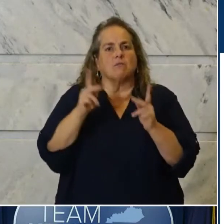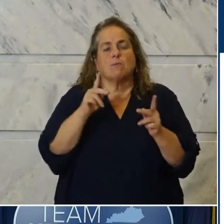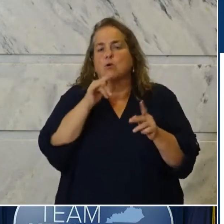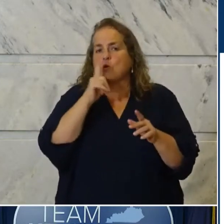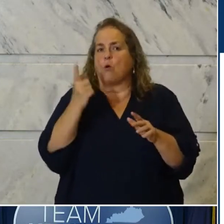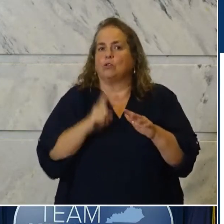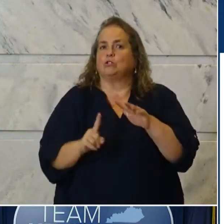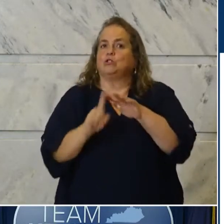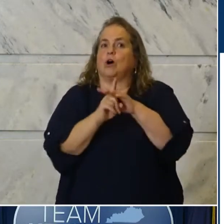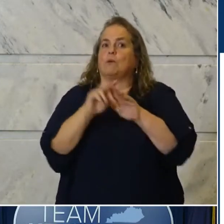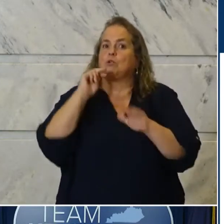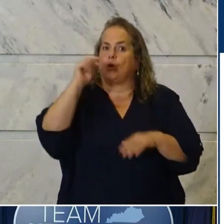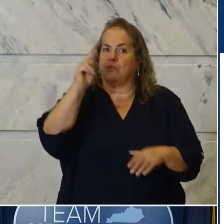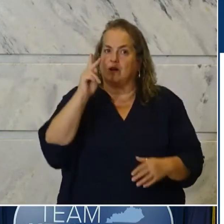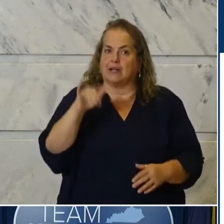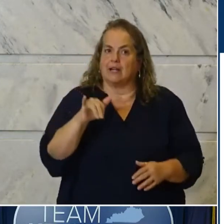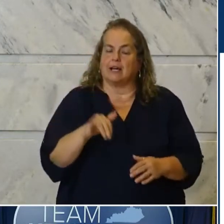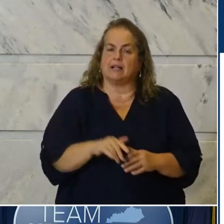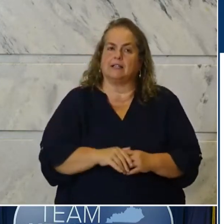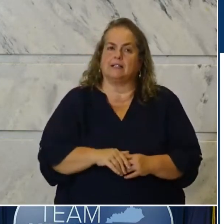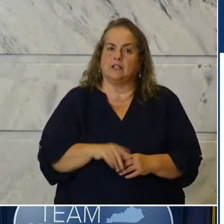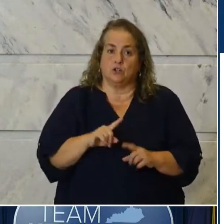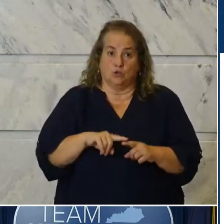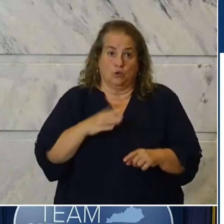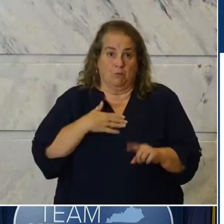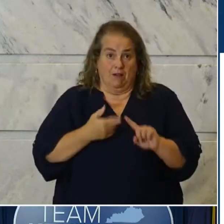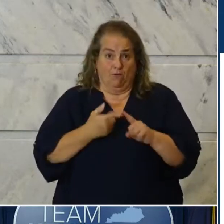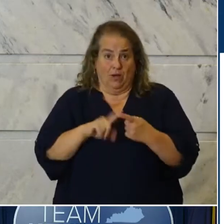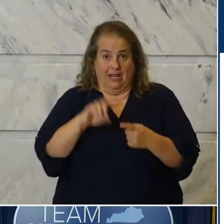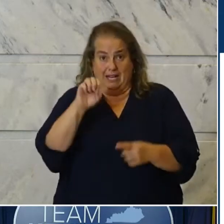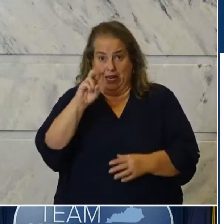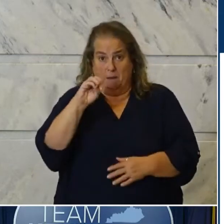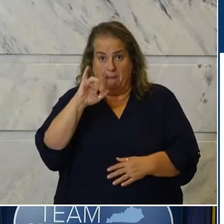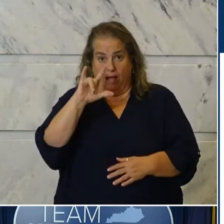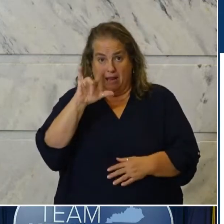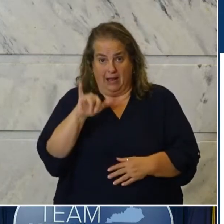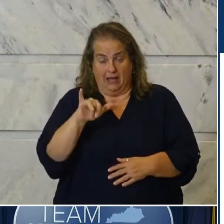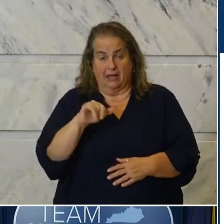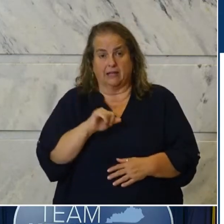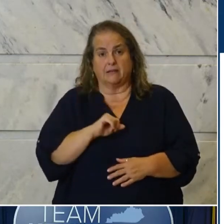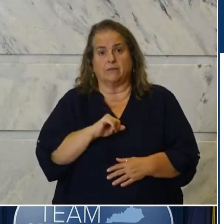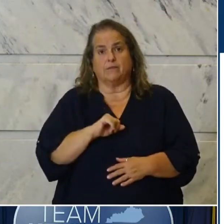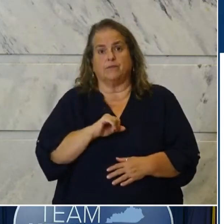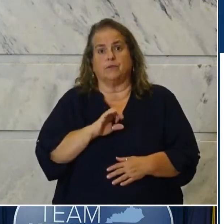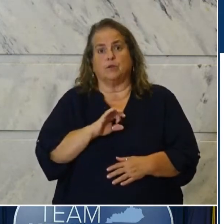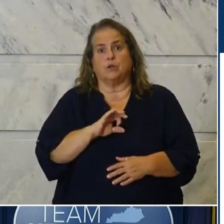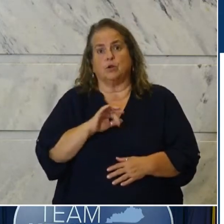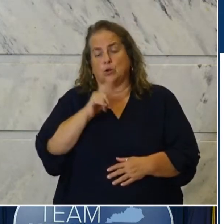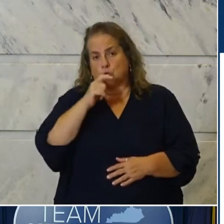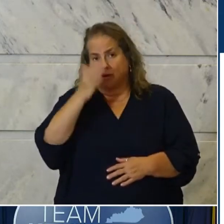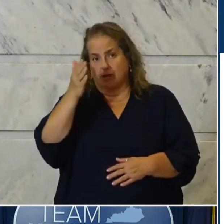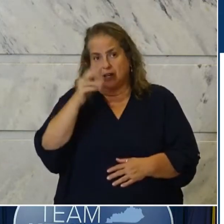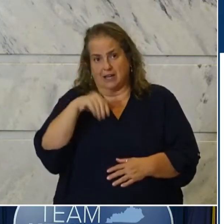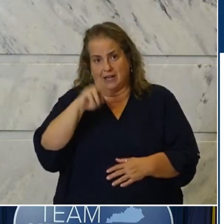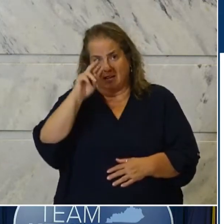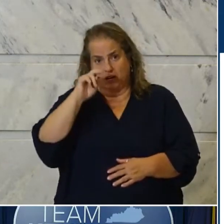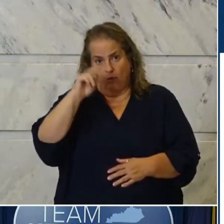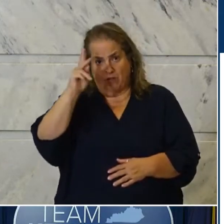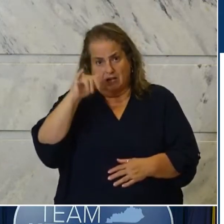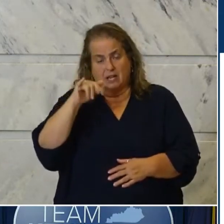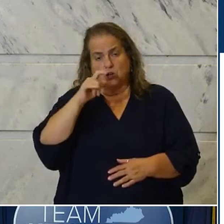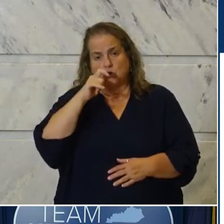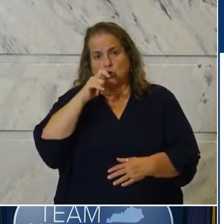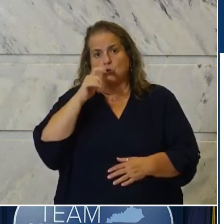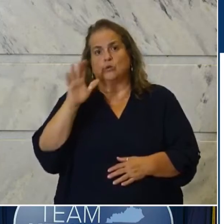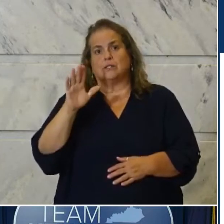Kentucky. To my friend Emily, who leads Fed Up in Kentucky, who lost her son TJ right